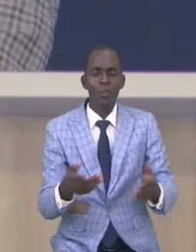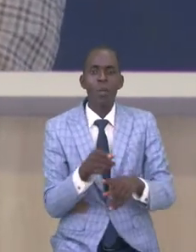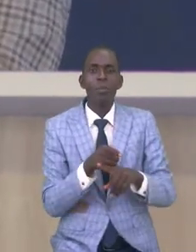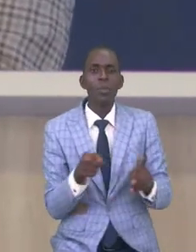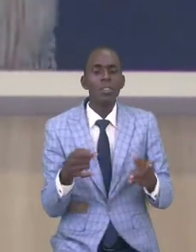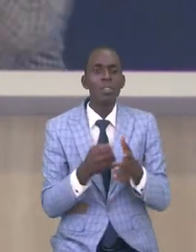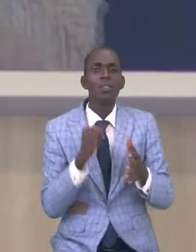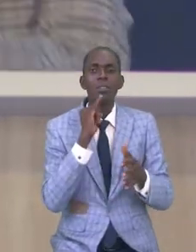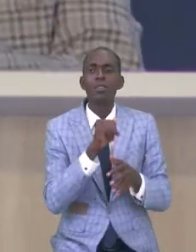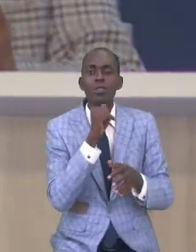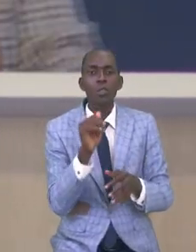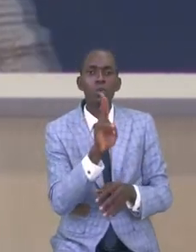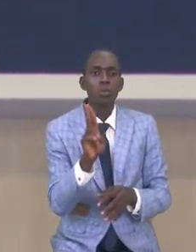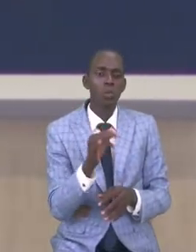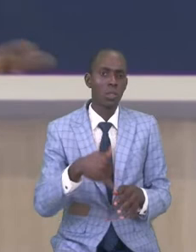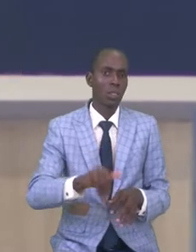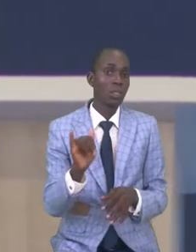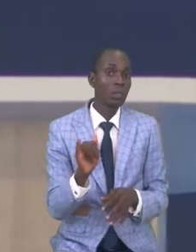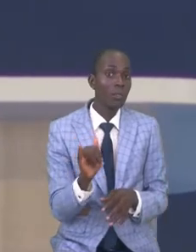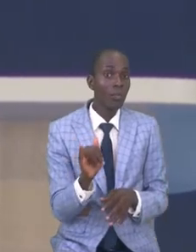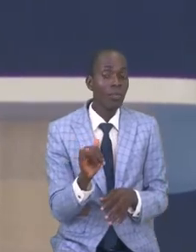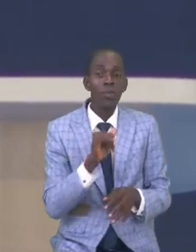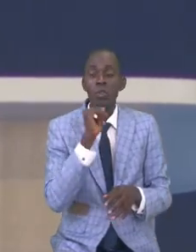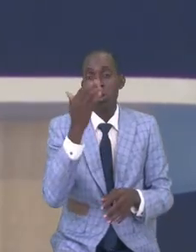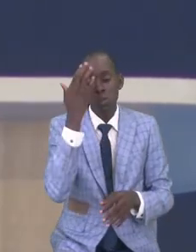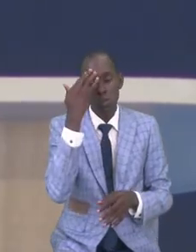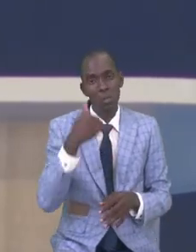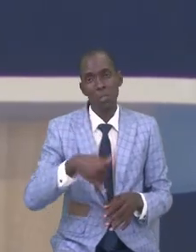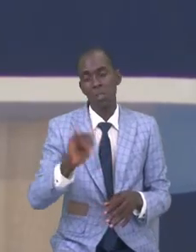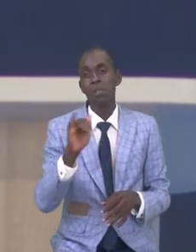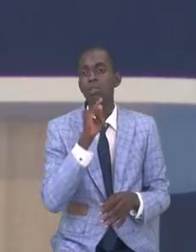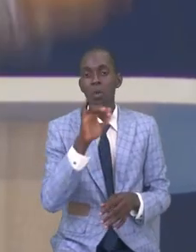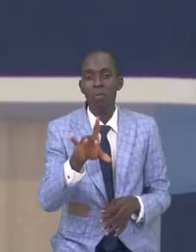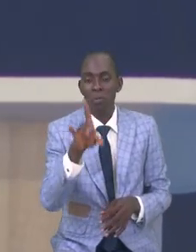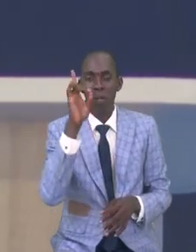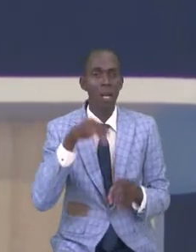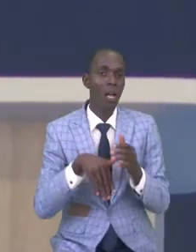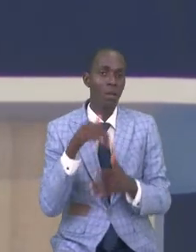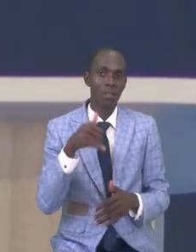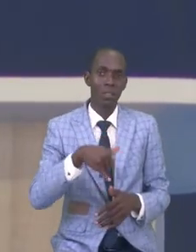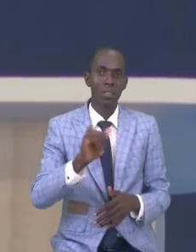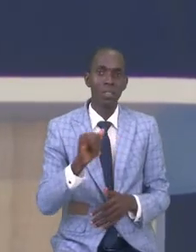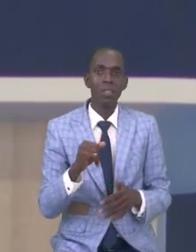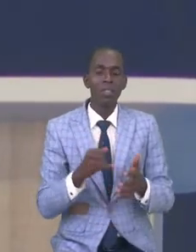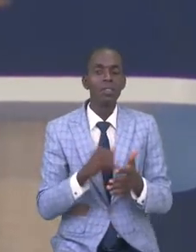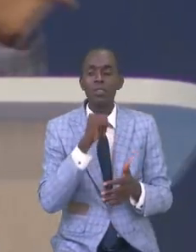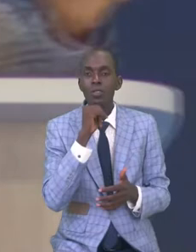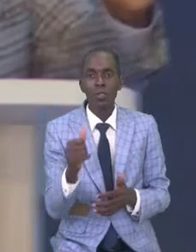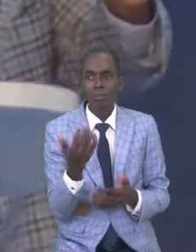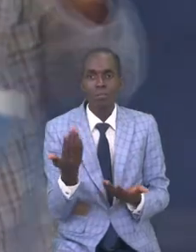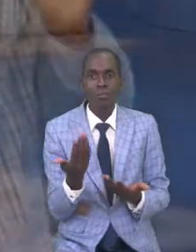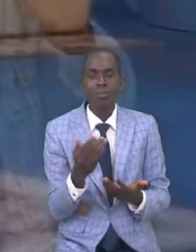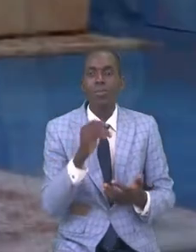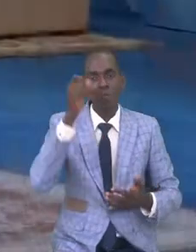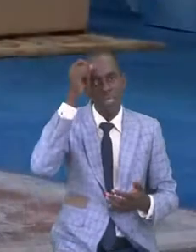unidentified. But it is undiscovered. But it is undiscerned. Look at the